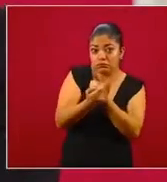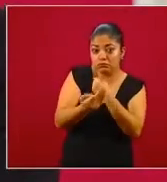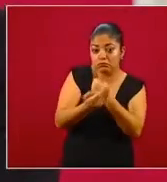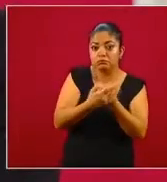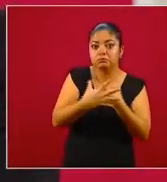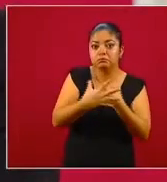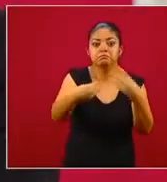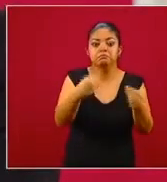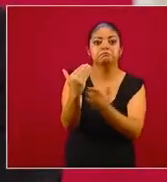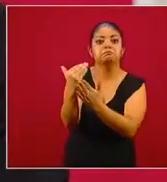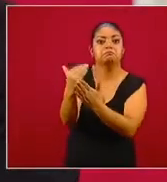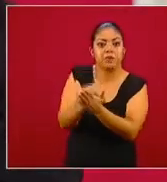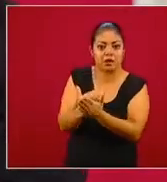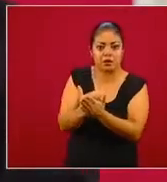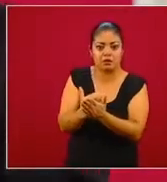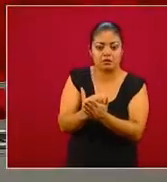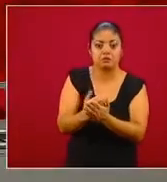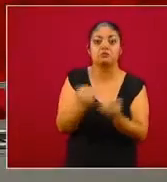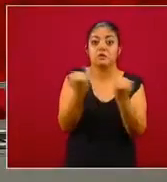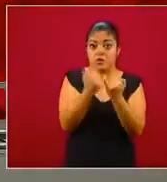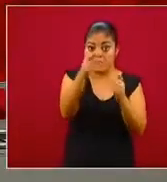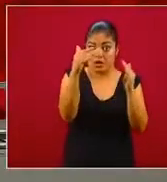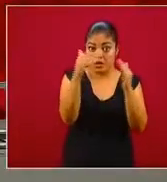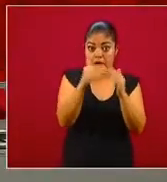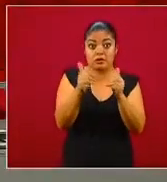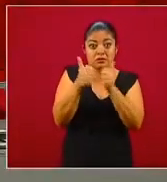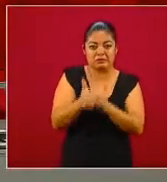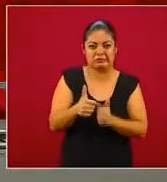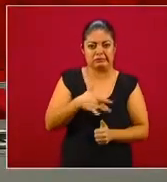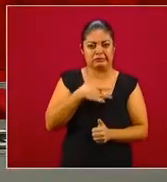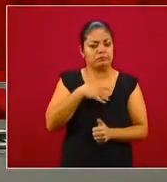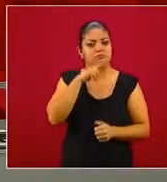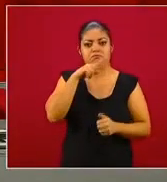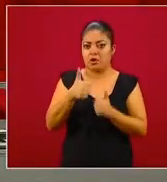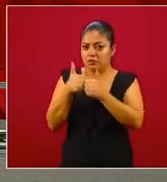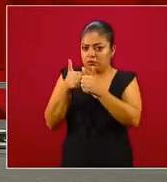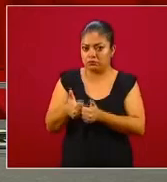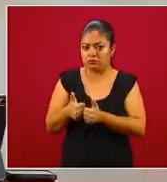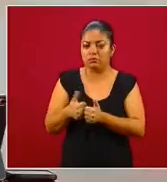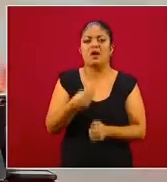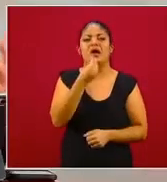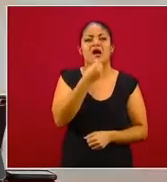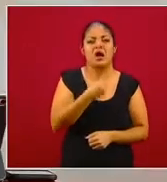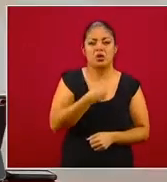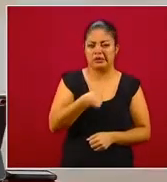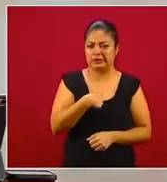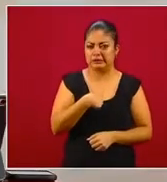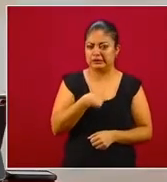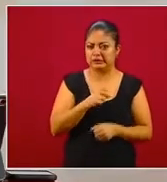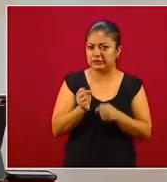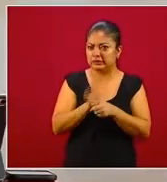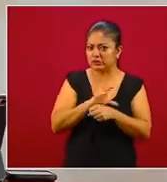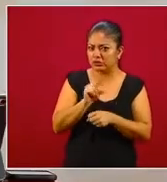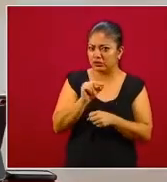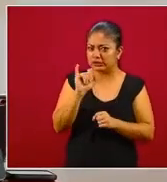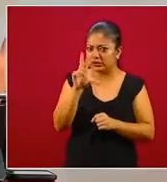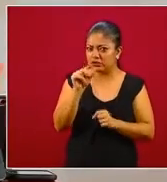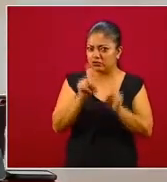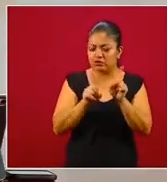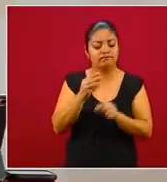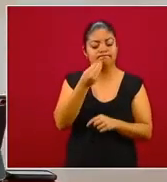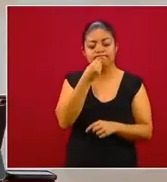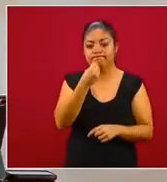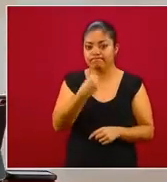lowers the transmission rate. And if we're at home and we have symptoms, please stay at home. Even if we're not certain, if we stay